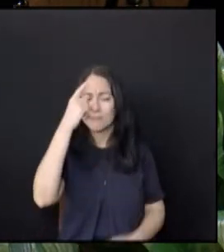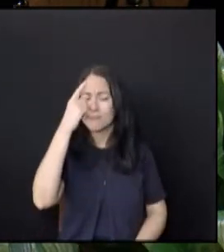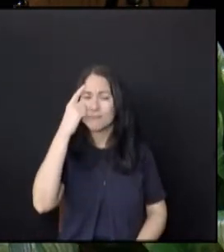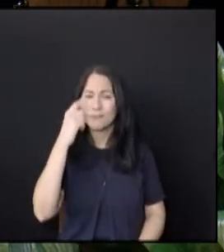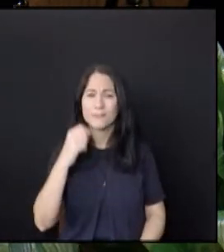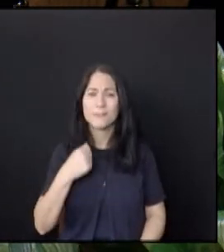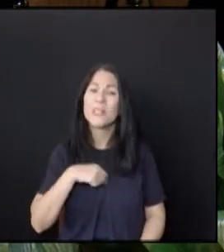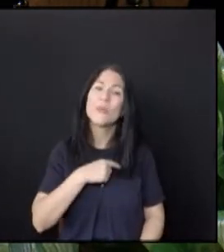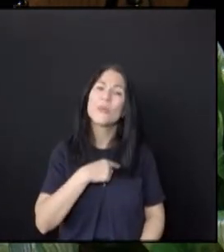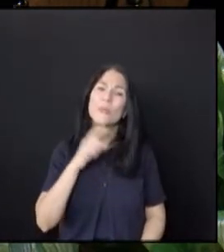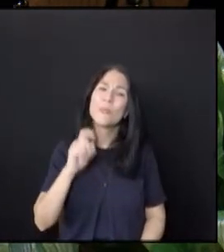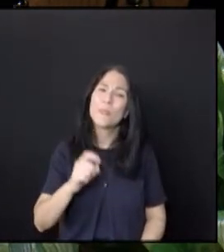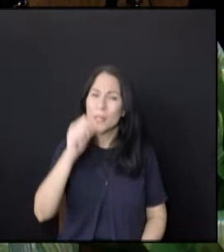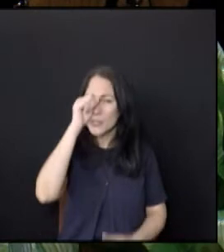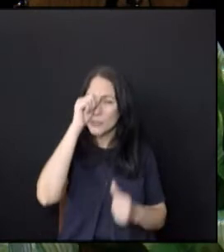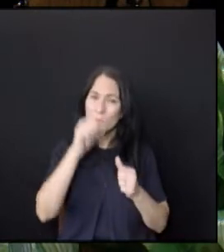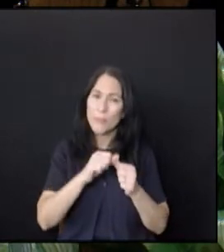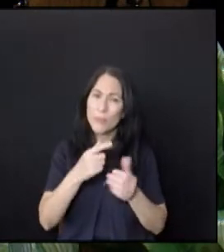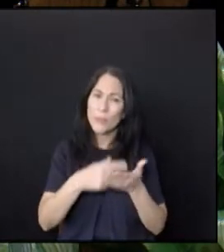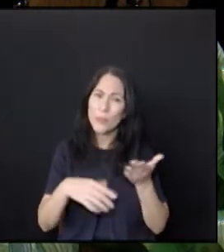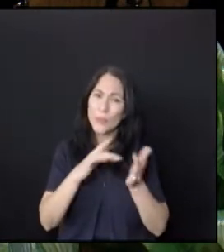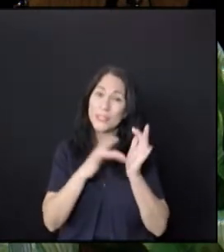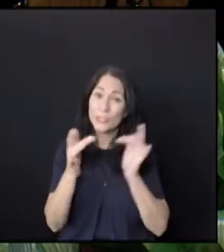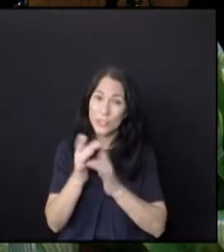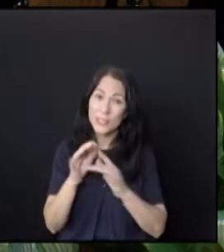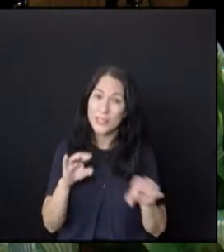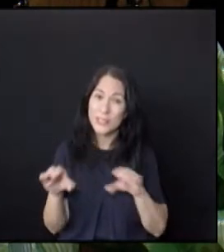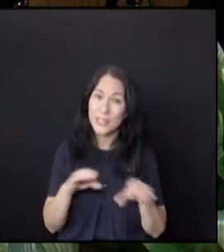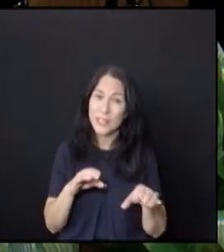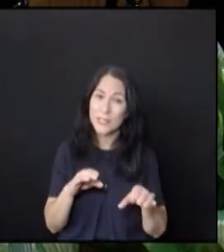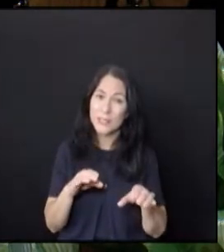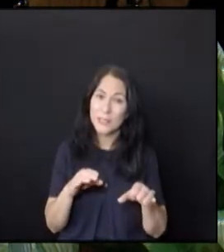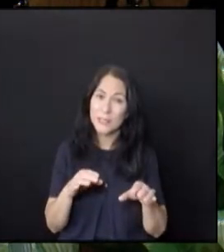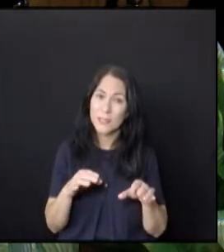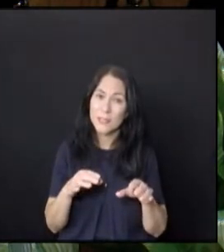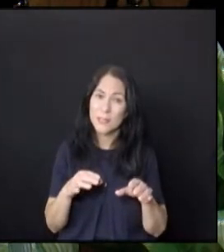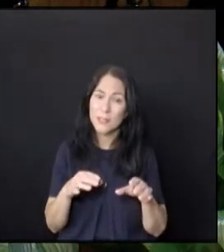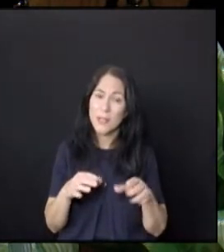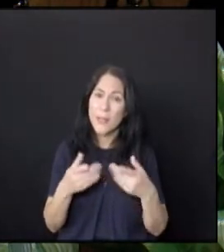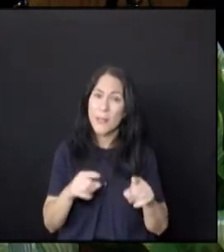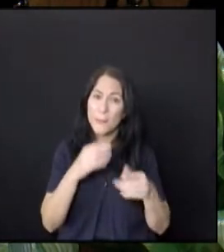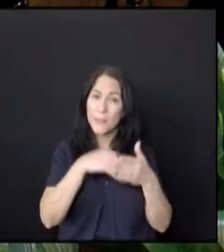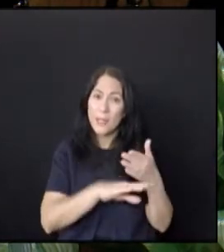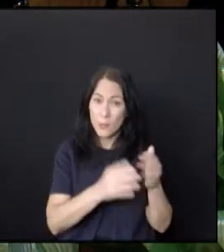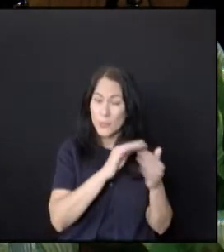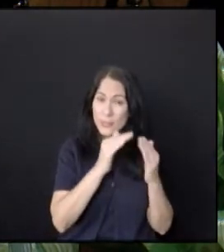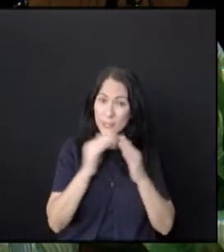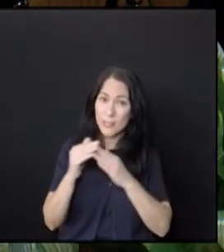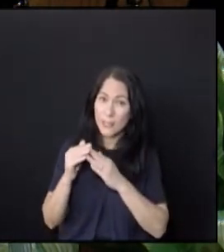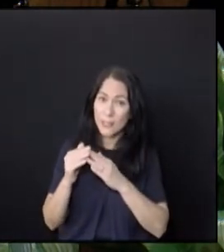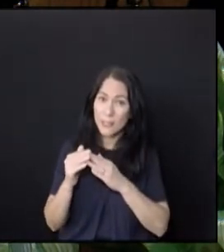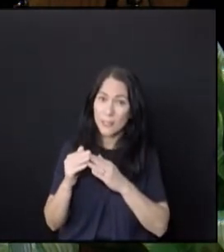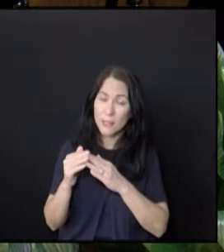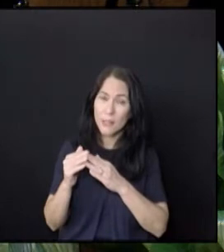We must remember what Jesus does once he enters the city. This is why context when we study scripture is so important. What comes